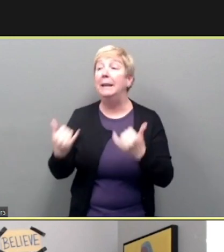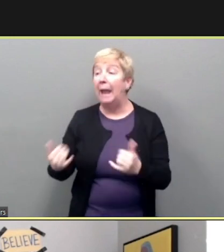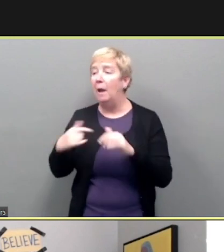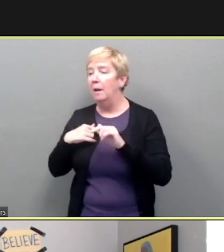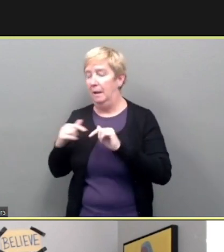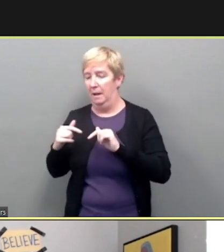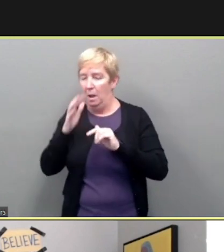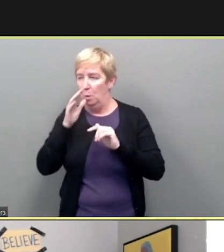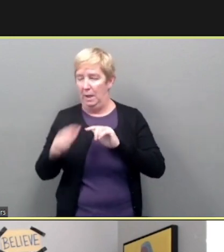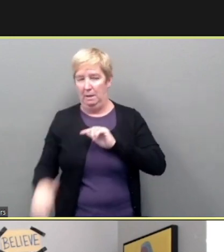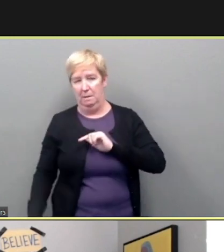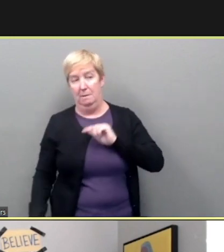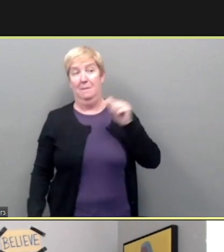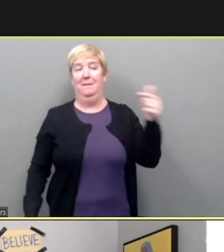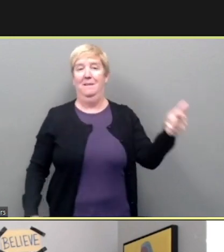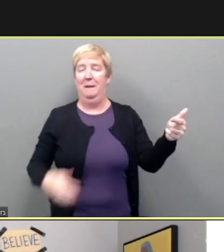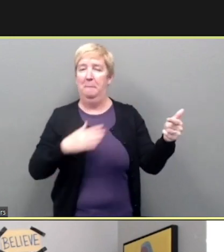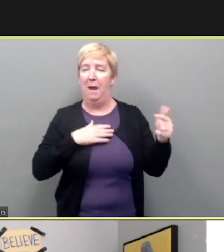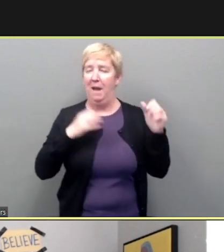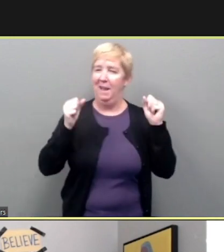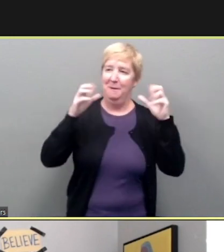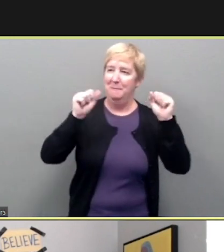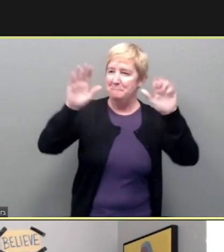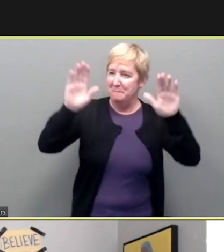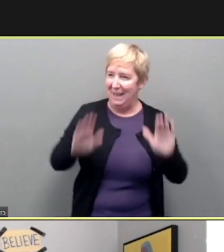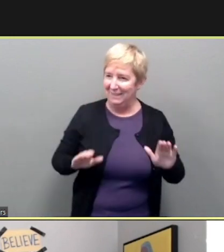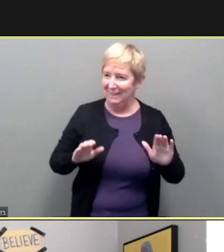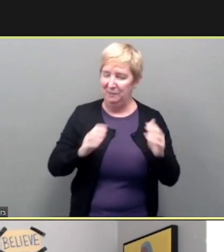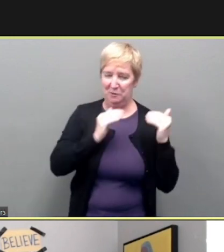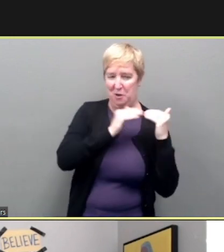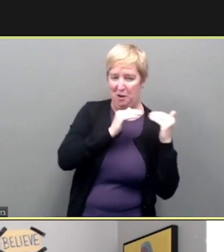my amazing colleague, Dr. Christine Ross.